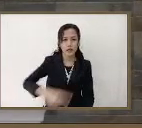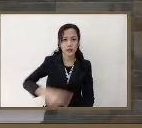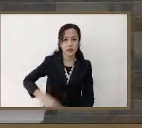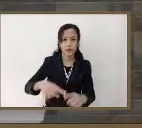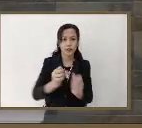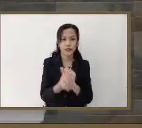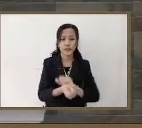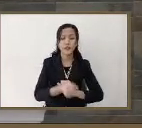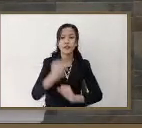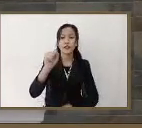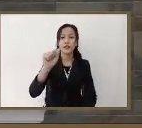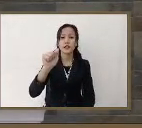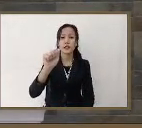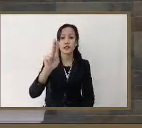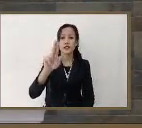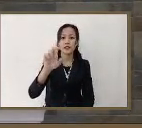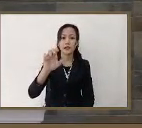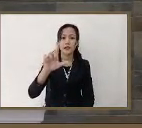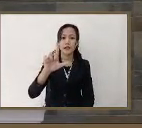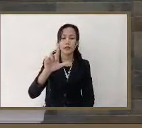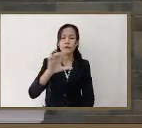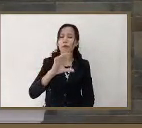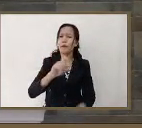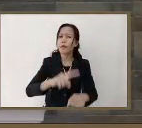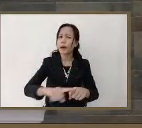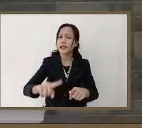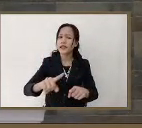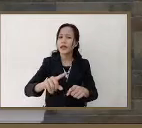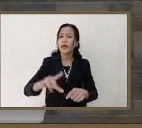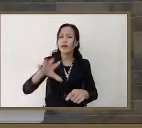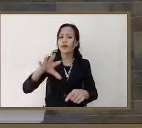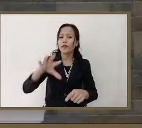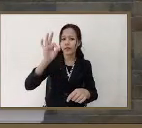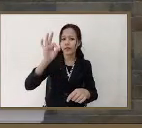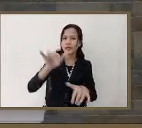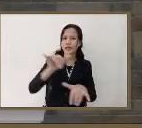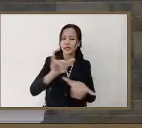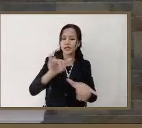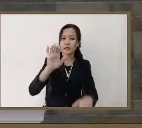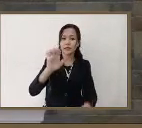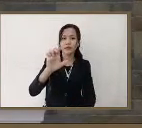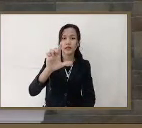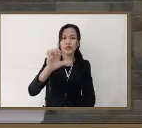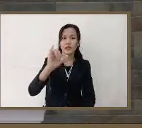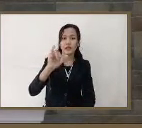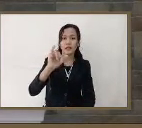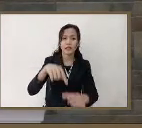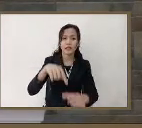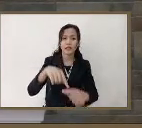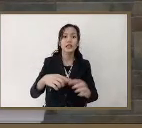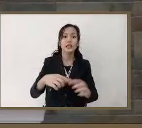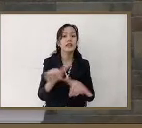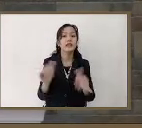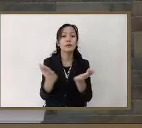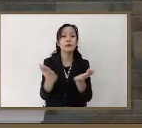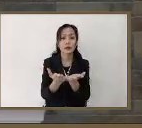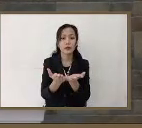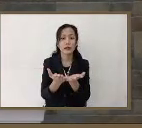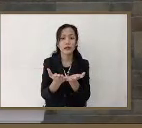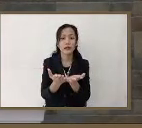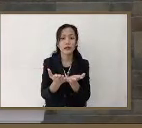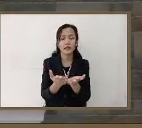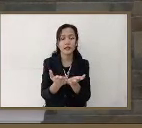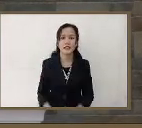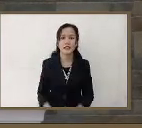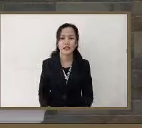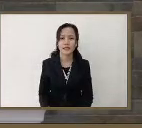concerned, kasama po si Eli sa 1 Samuel, alright? And then, yun na po, sabi ko sa